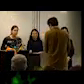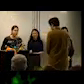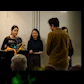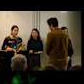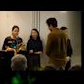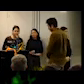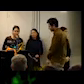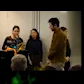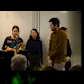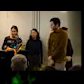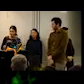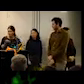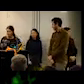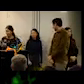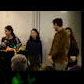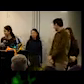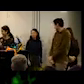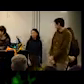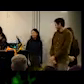via the Q&A, and I'll get out of the way.